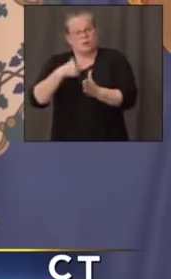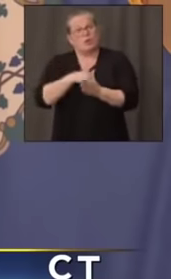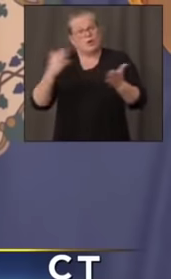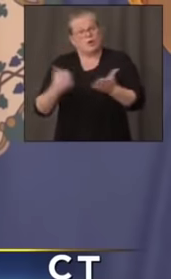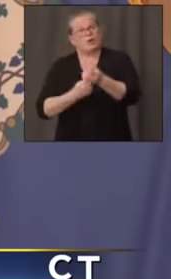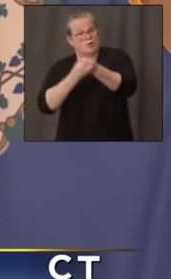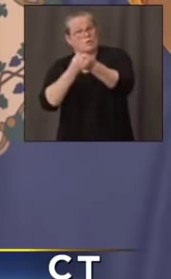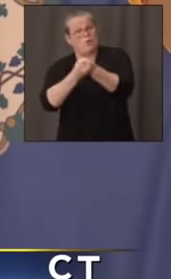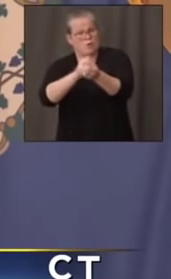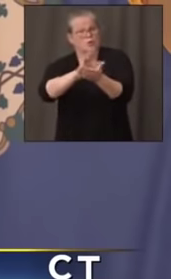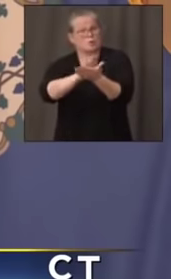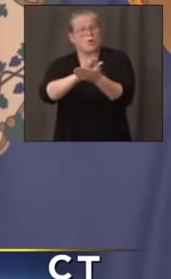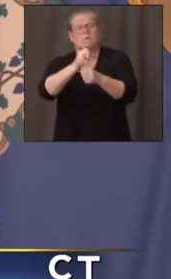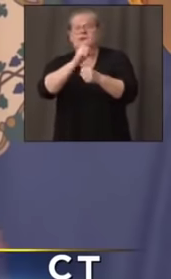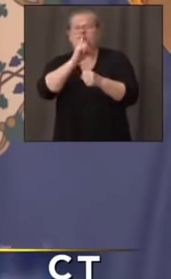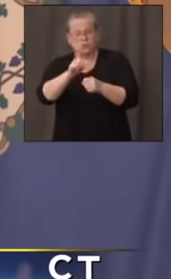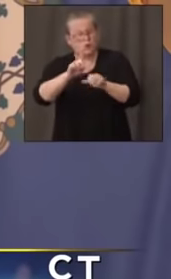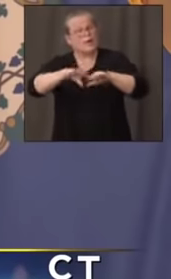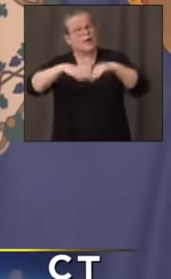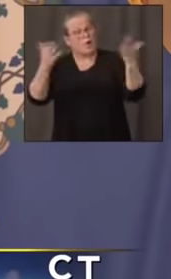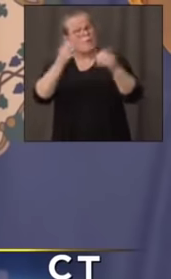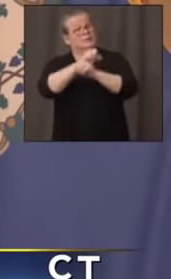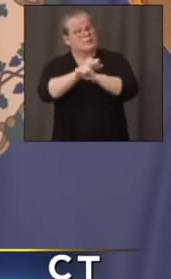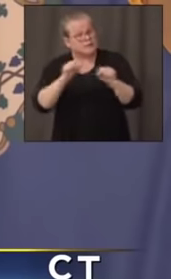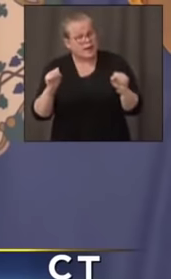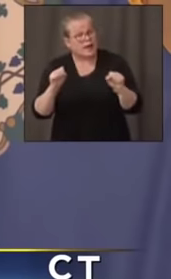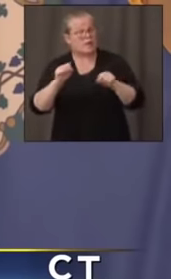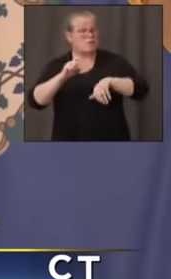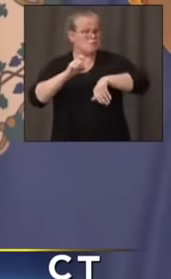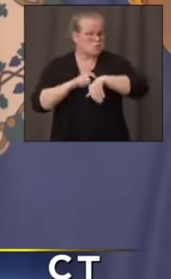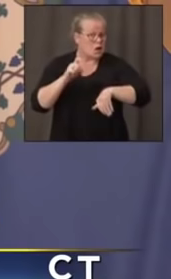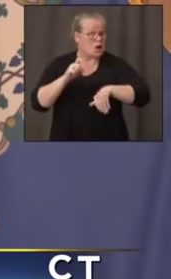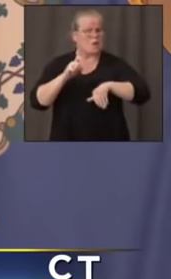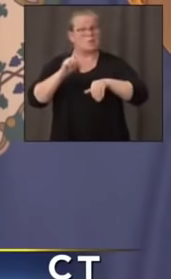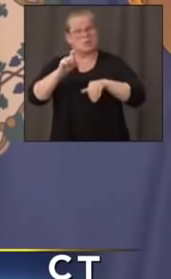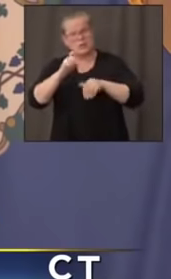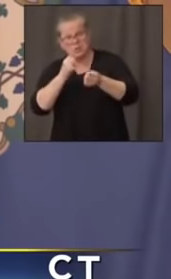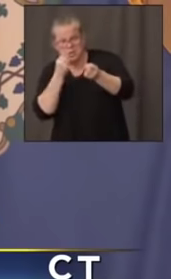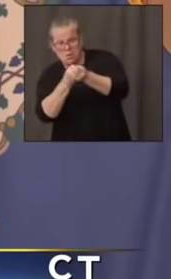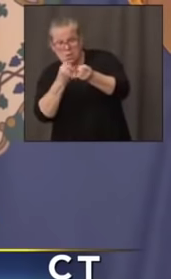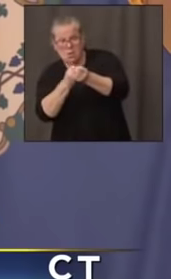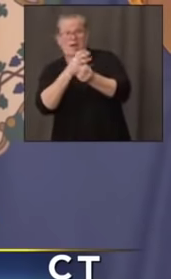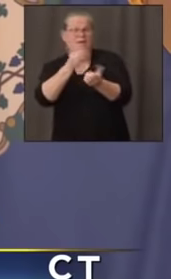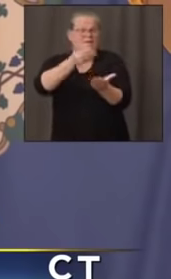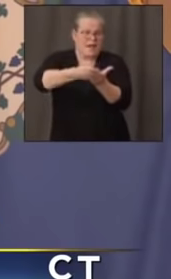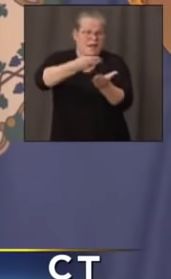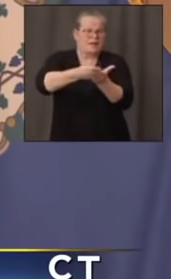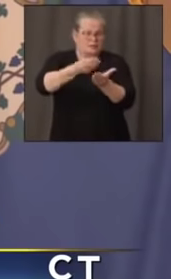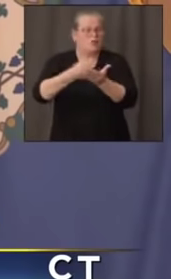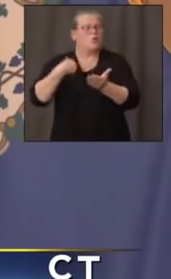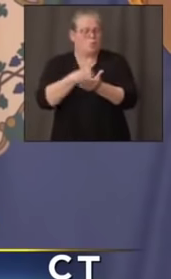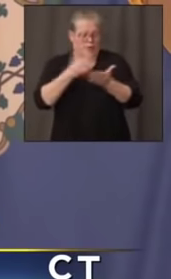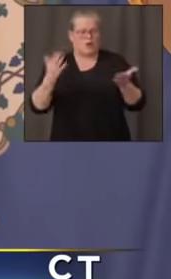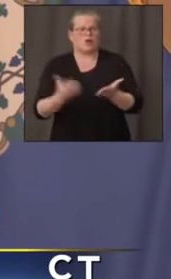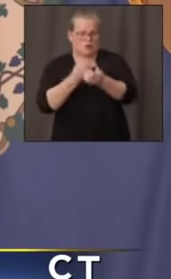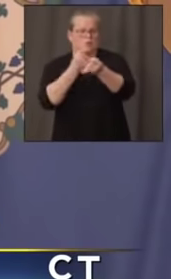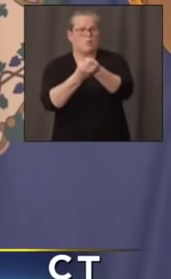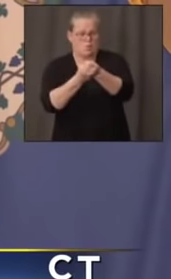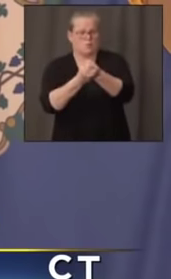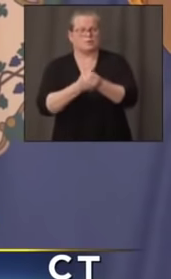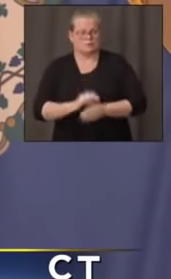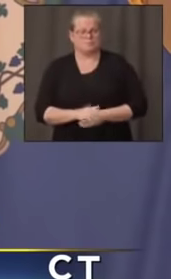and expeditiously and give them the public health support they need and give them the financial support they need. I just wanted to know